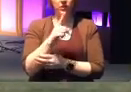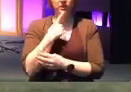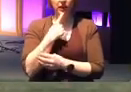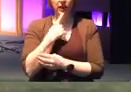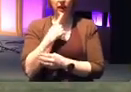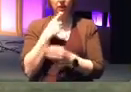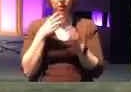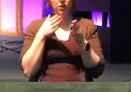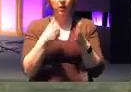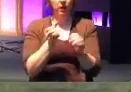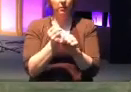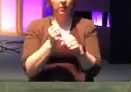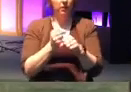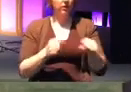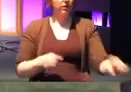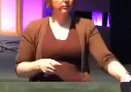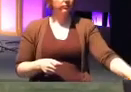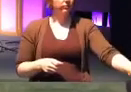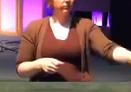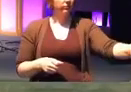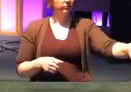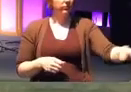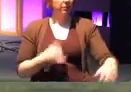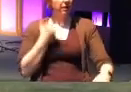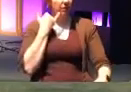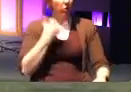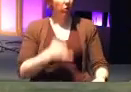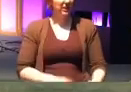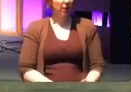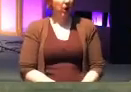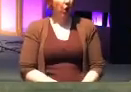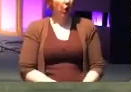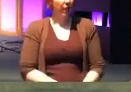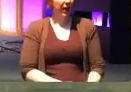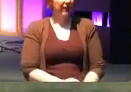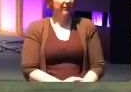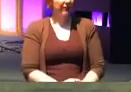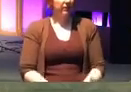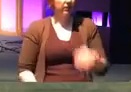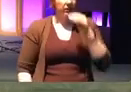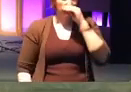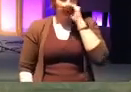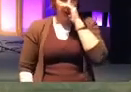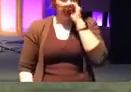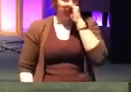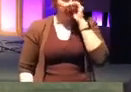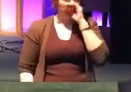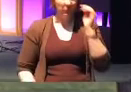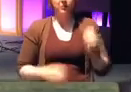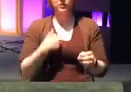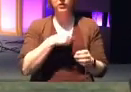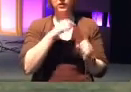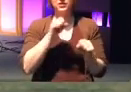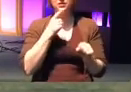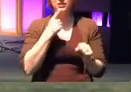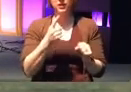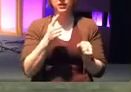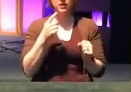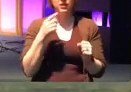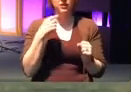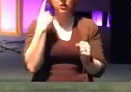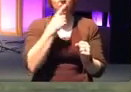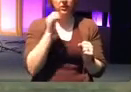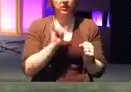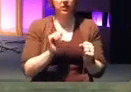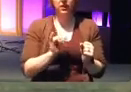Miracle Worker, Promise Keeper, there are situations of life where we can say, looks like